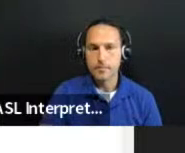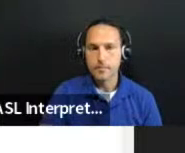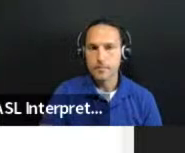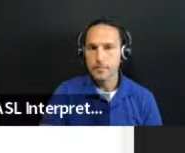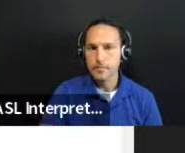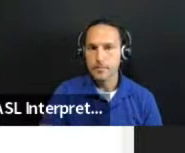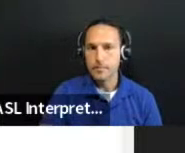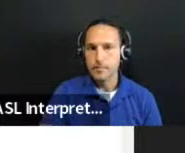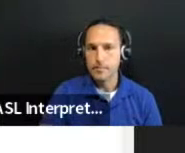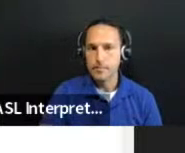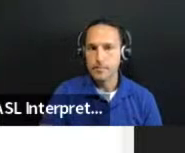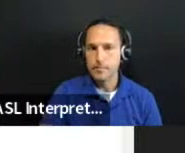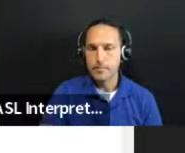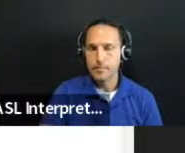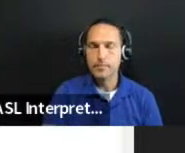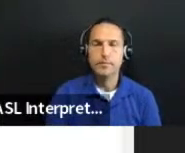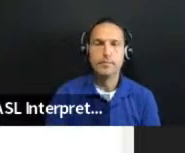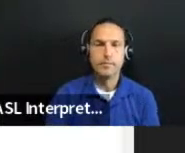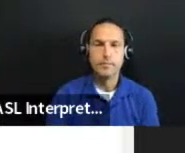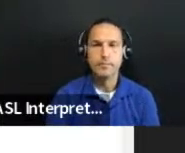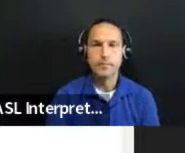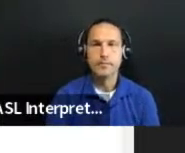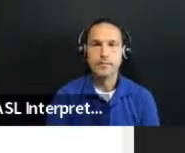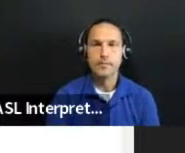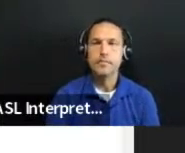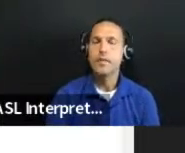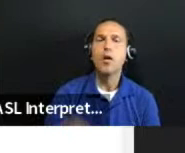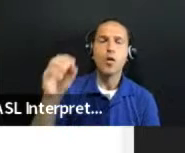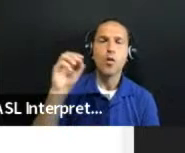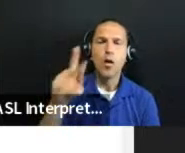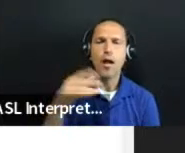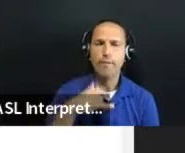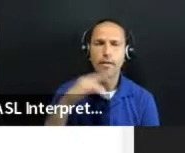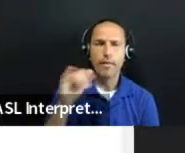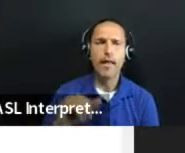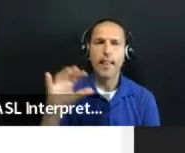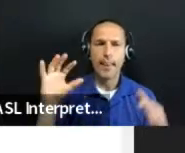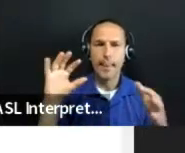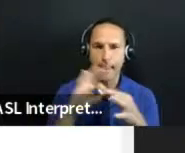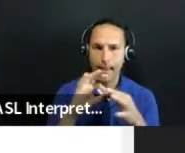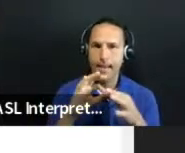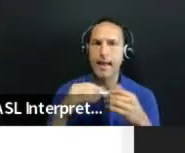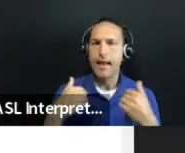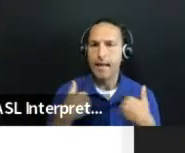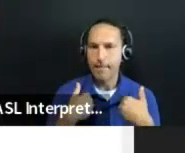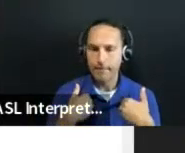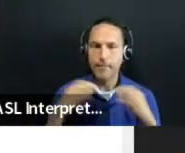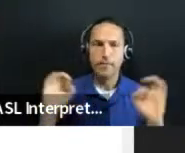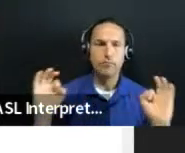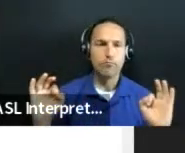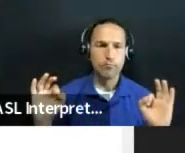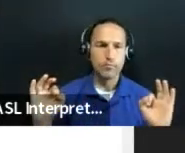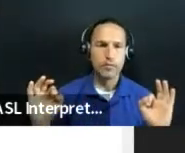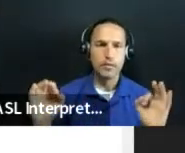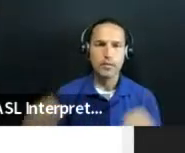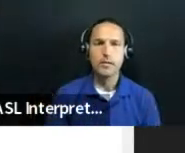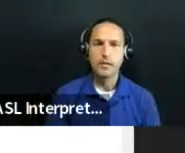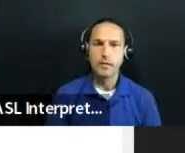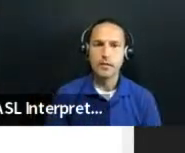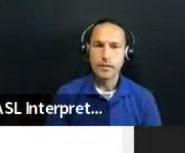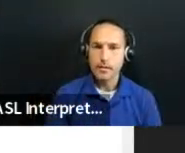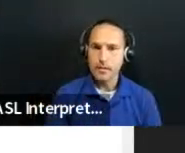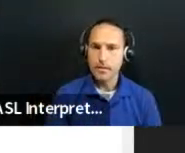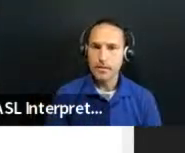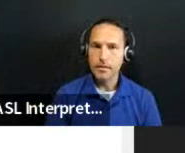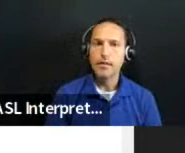Visited same page link. Find surveyed ramps by street intersection. okay, so there's a link here that takes you to it. Enter. So I'm just Visited gonna use same page that, link. Find surveyed ramps by which is street it's intersection.